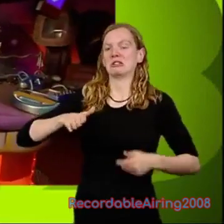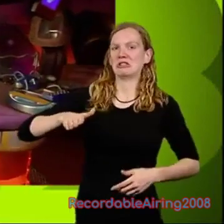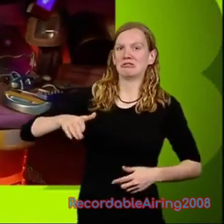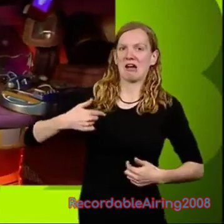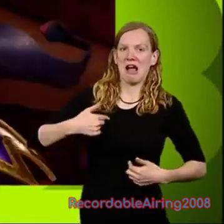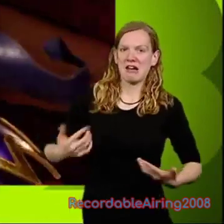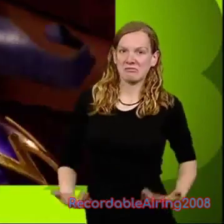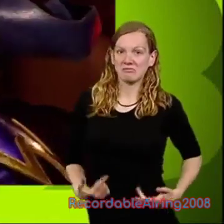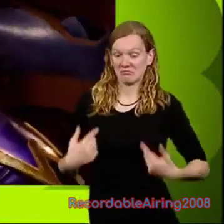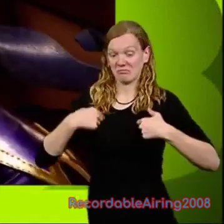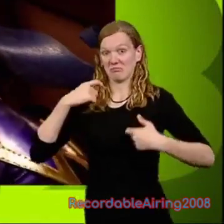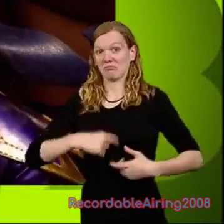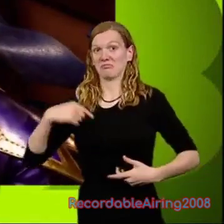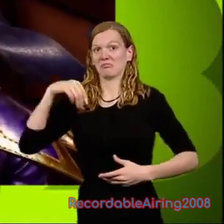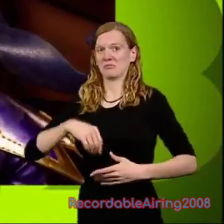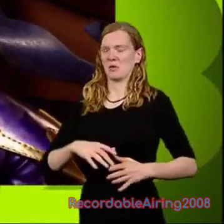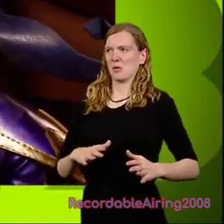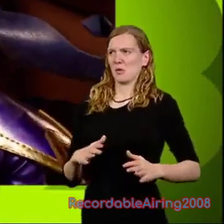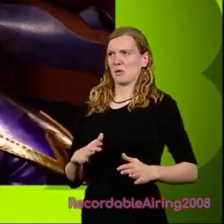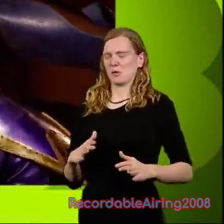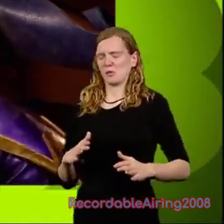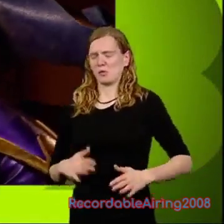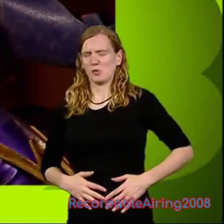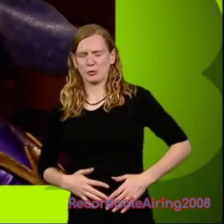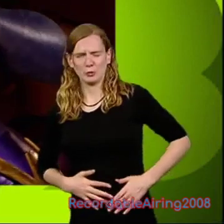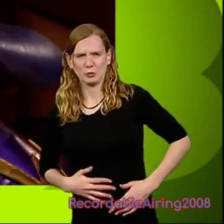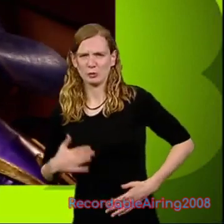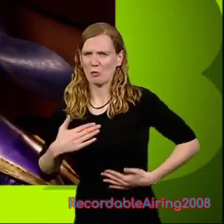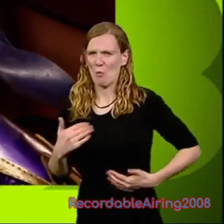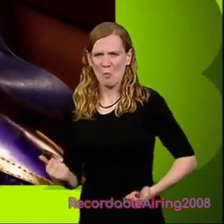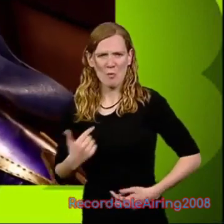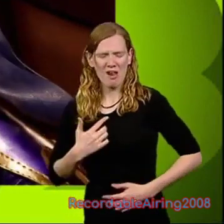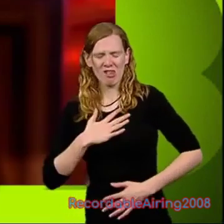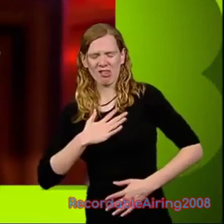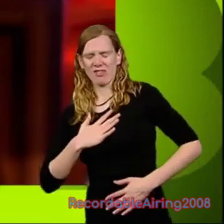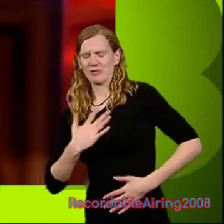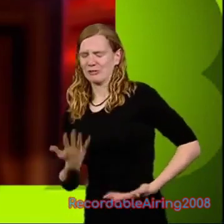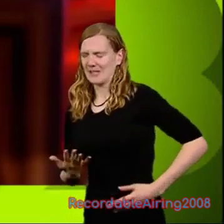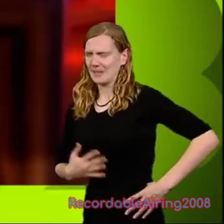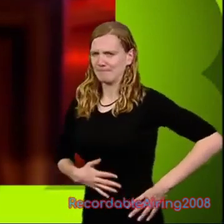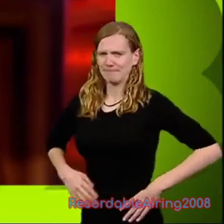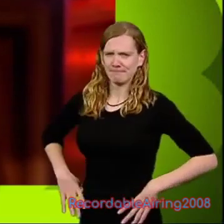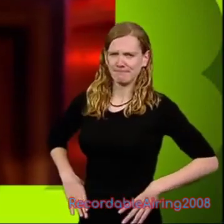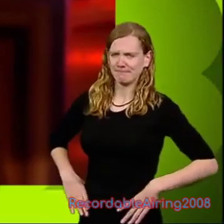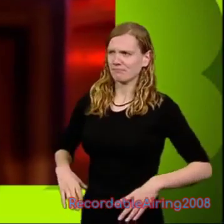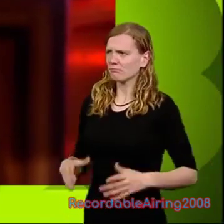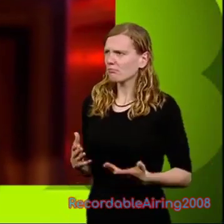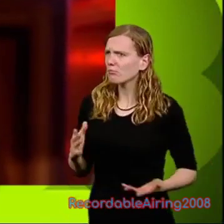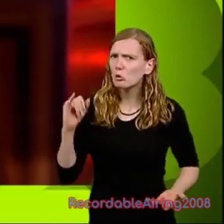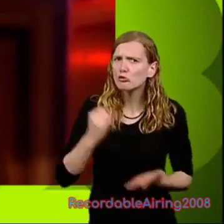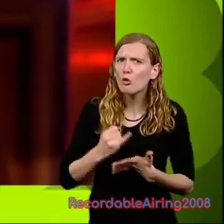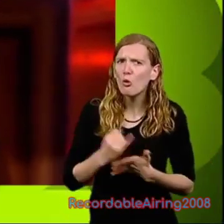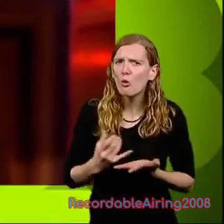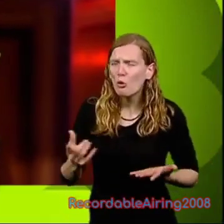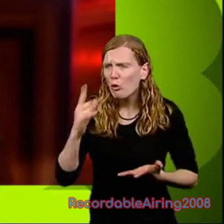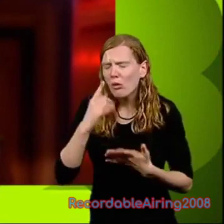with not a lot, to be honest with you. I'm not feeling too steady on my pins today. Oh, what's up, Captain? You're looking a bit dodgy,